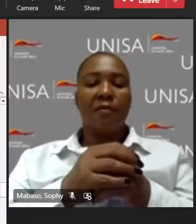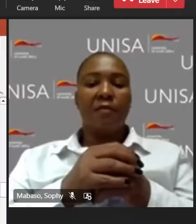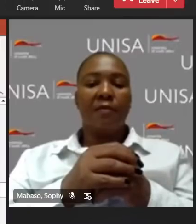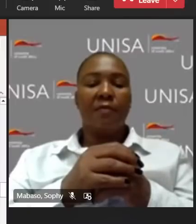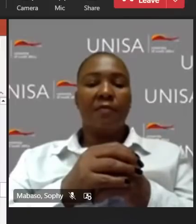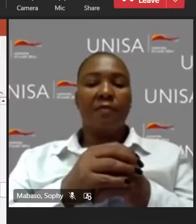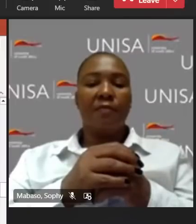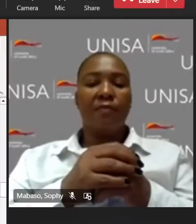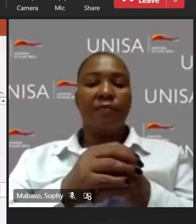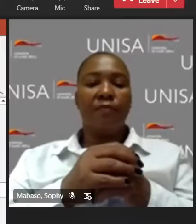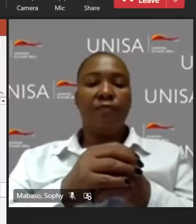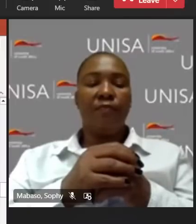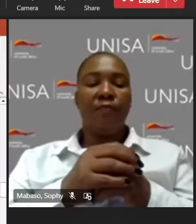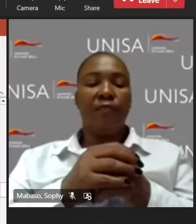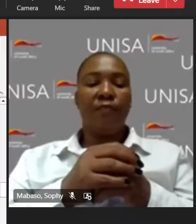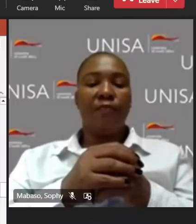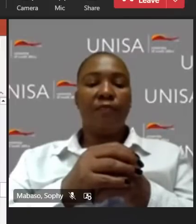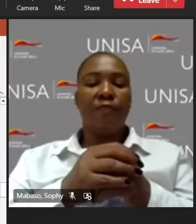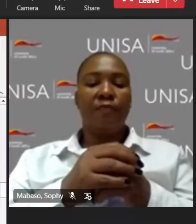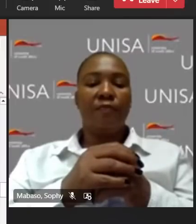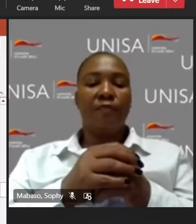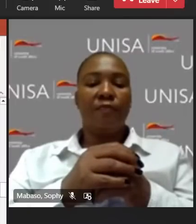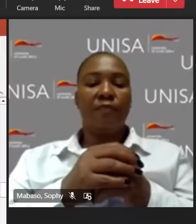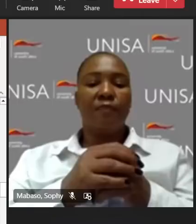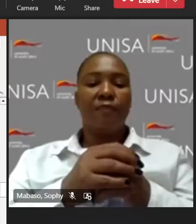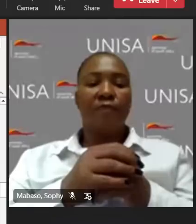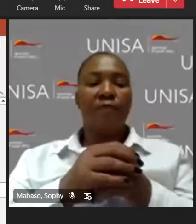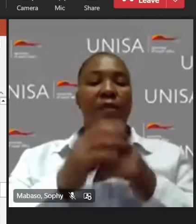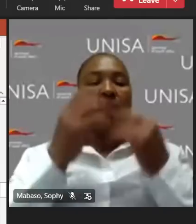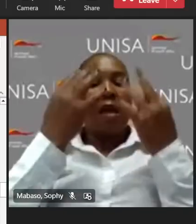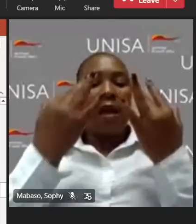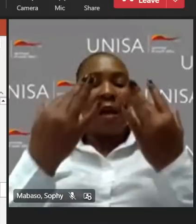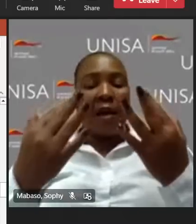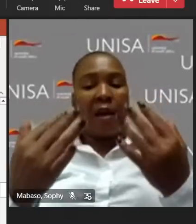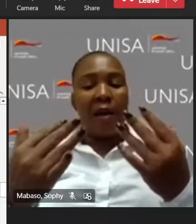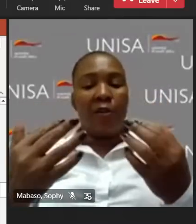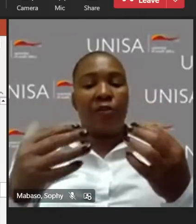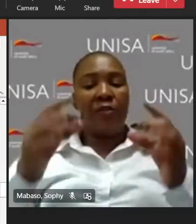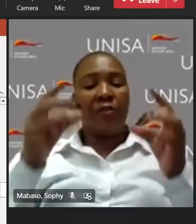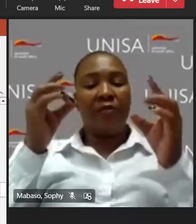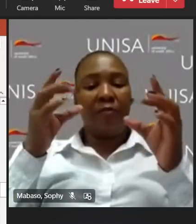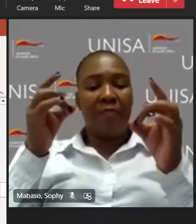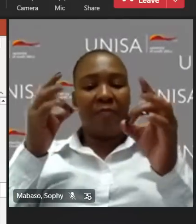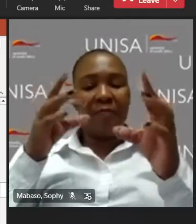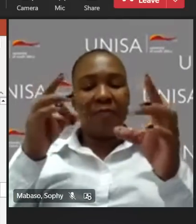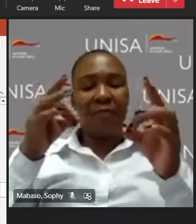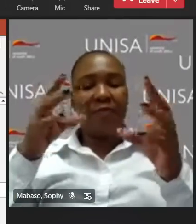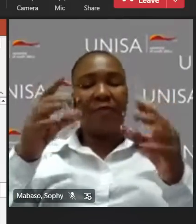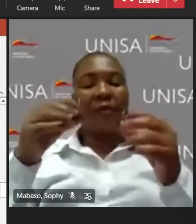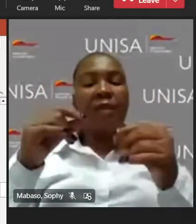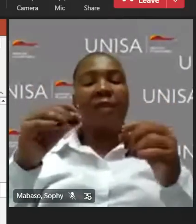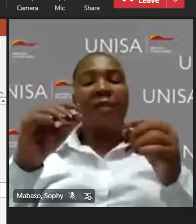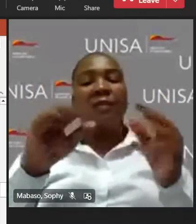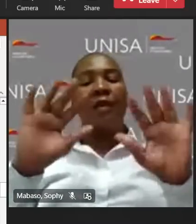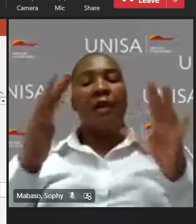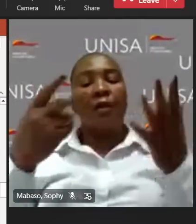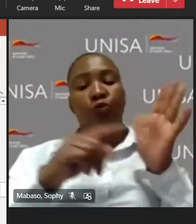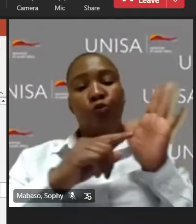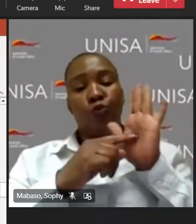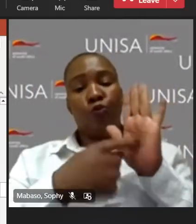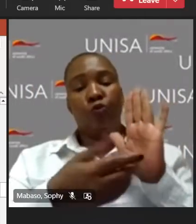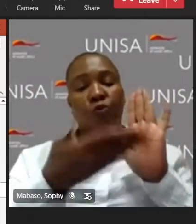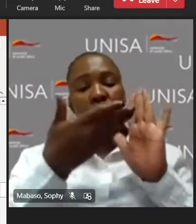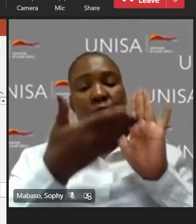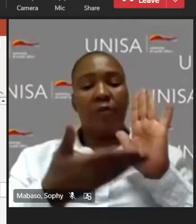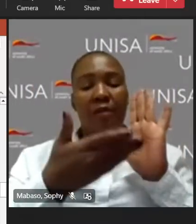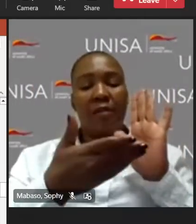Now, talking of payments, this is just a demonstration of account